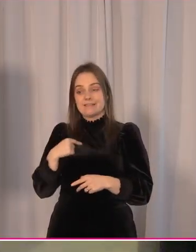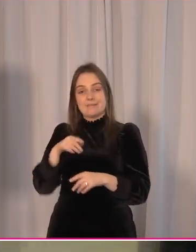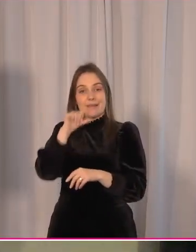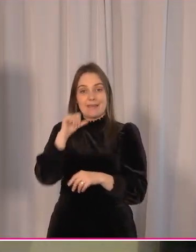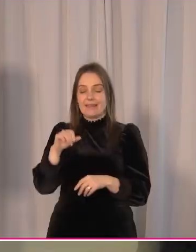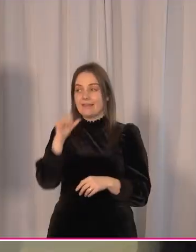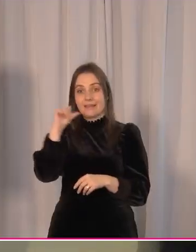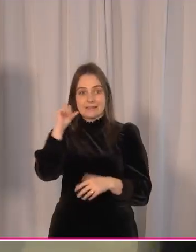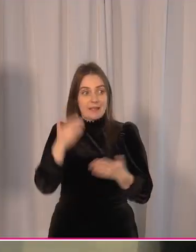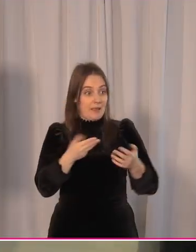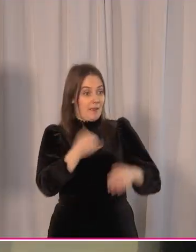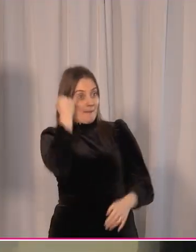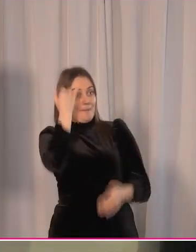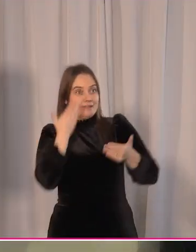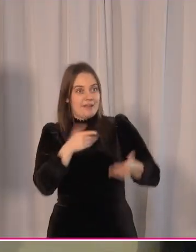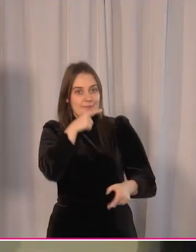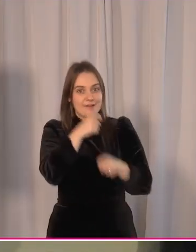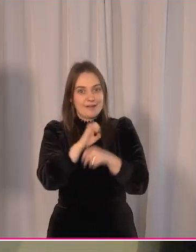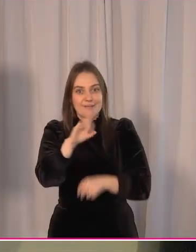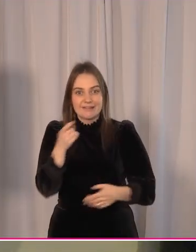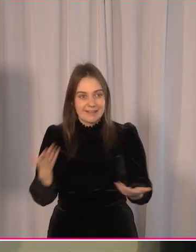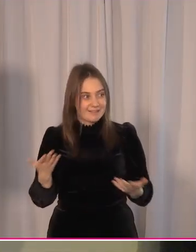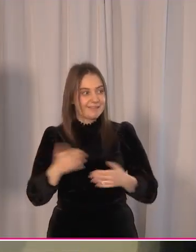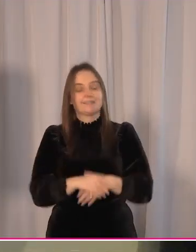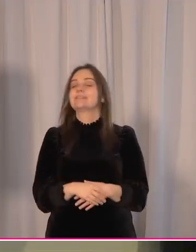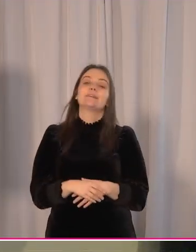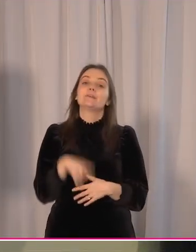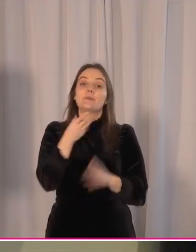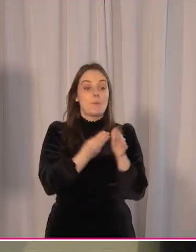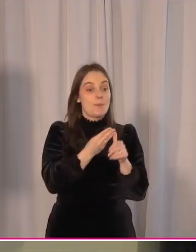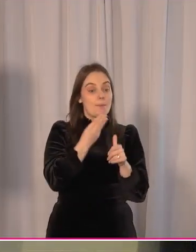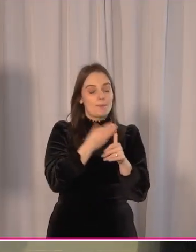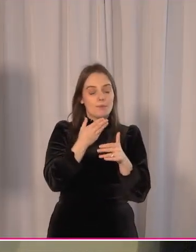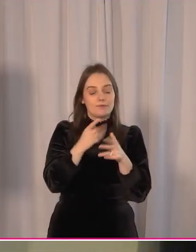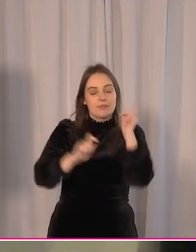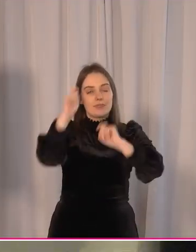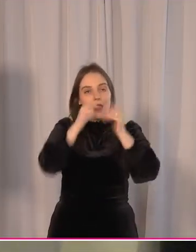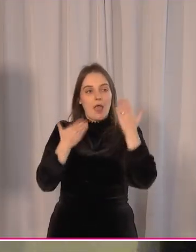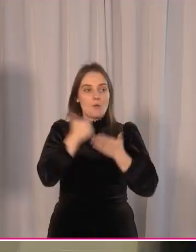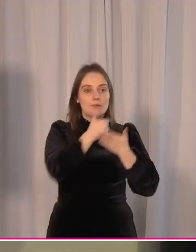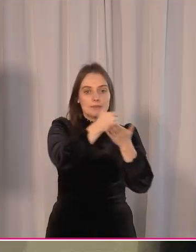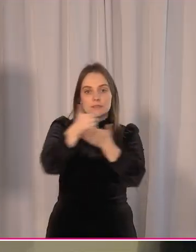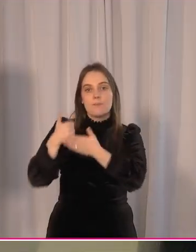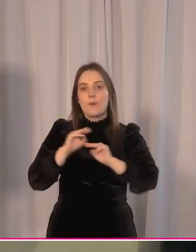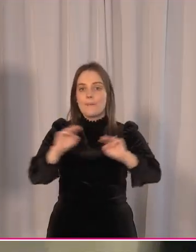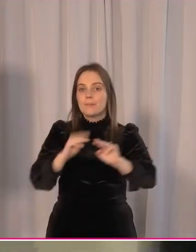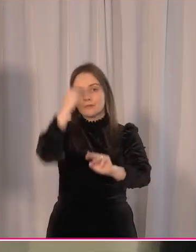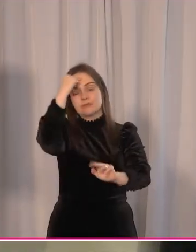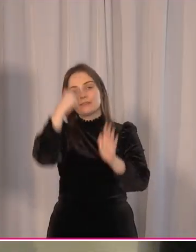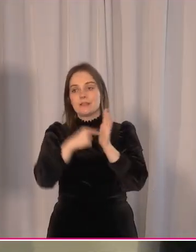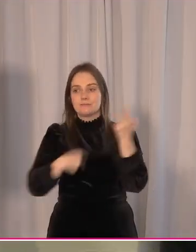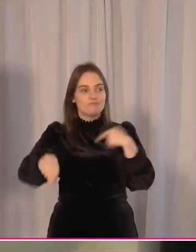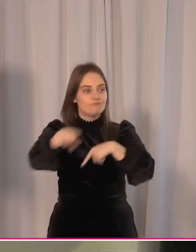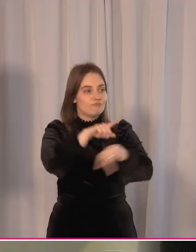So it's really important that we think about how we support people to understand, and how we are